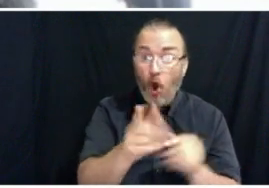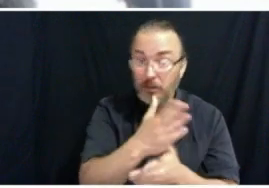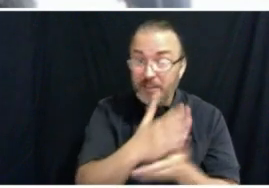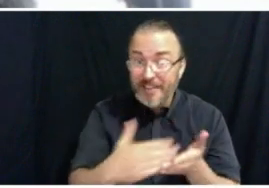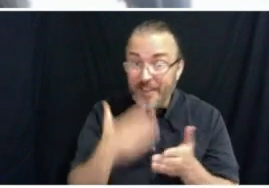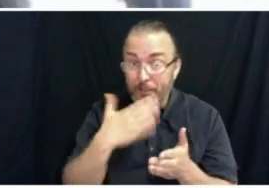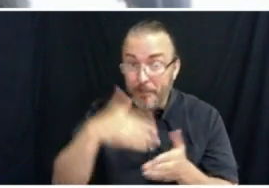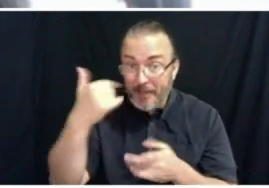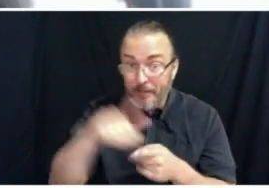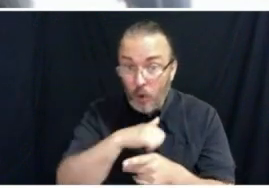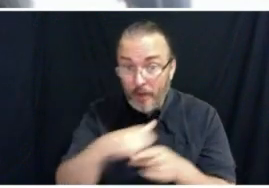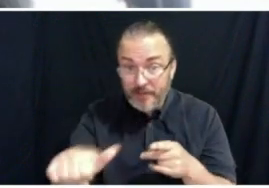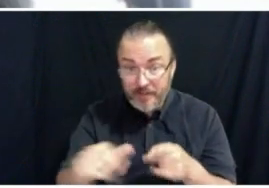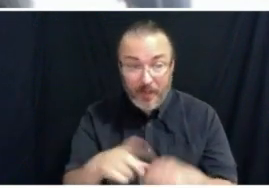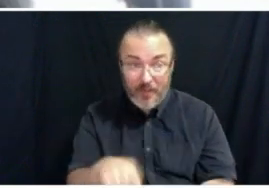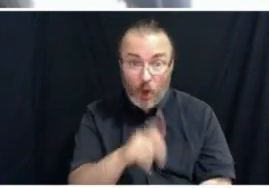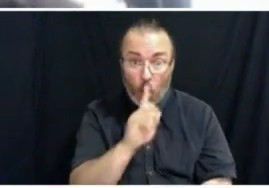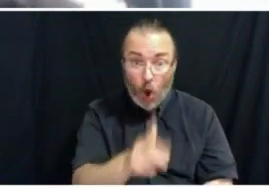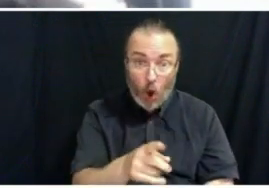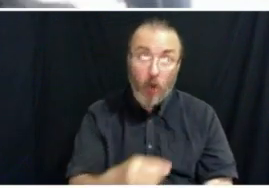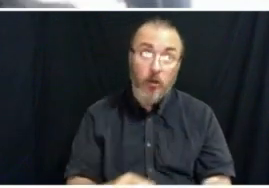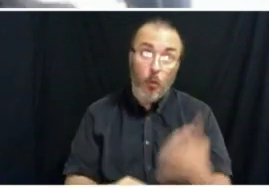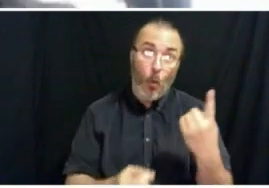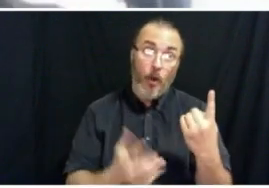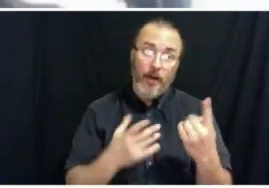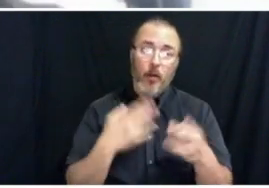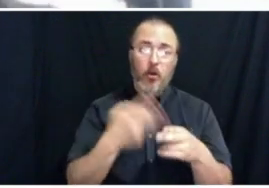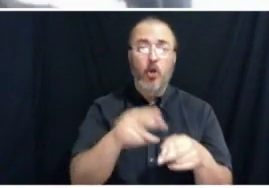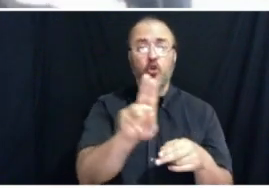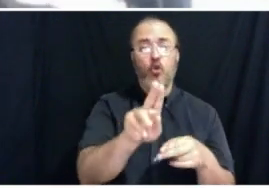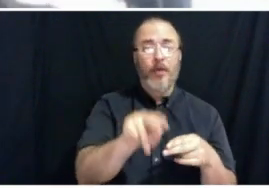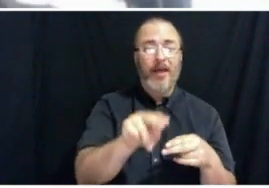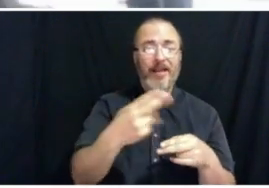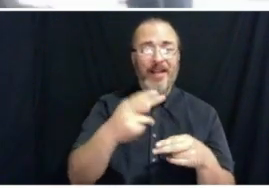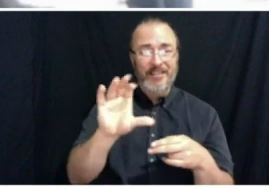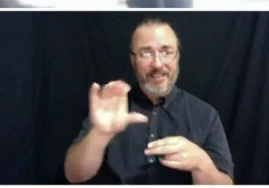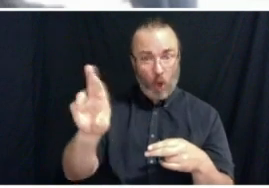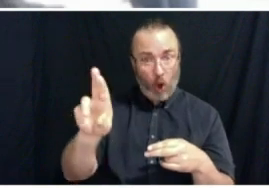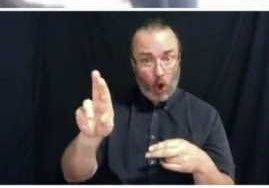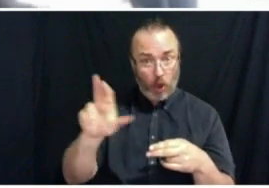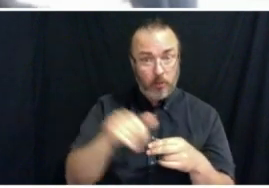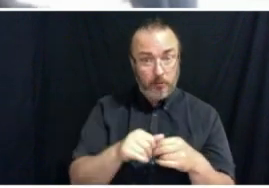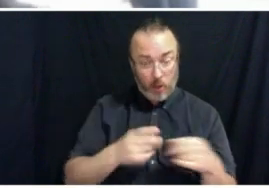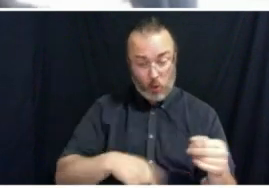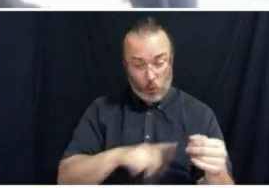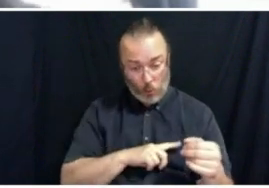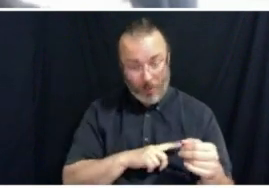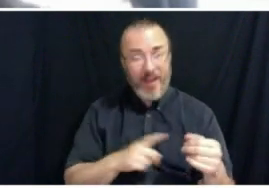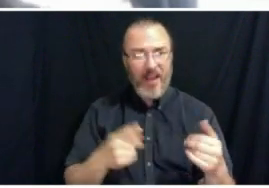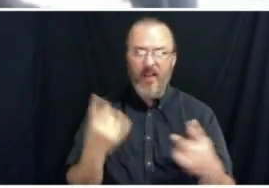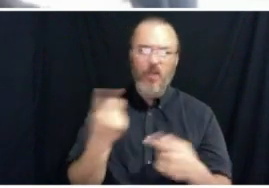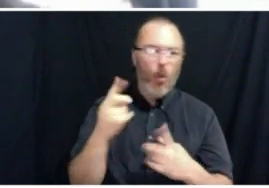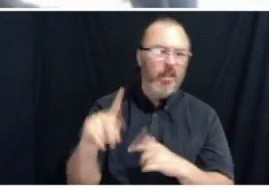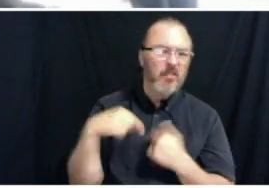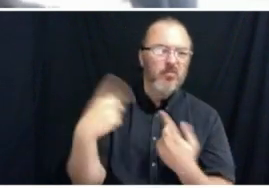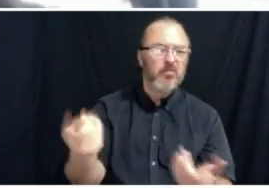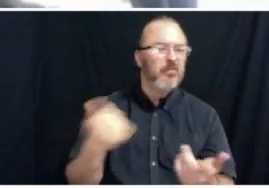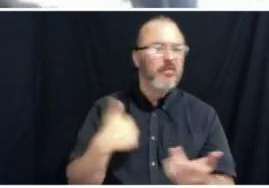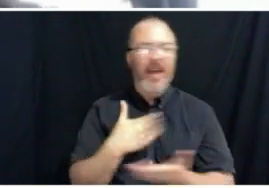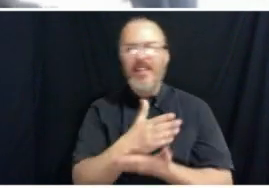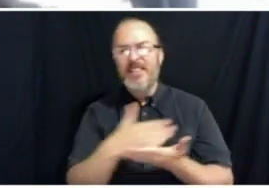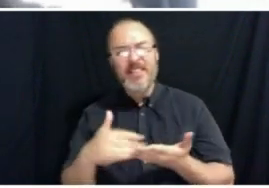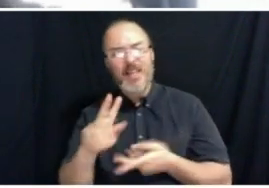one, perhaps I can talk about the UNHCR itself, because we, of course, have always had some capacity to work